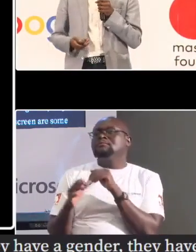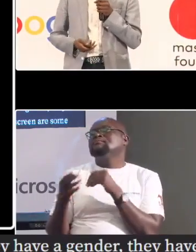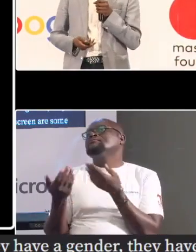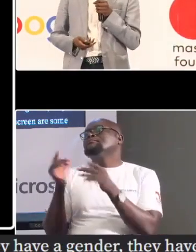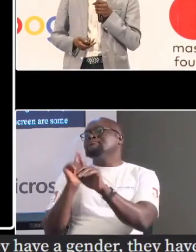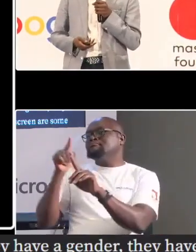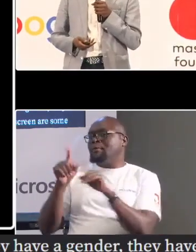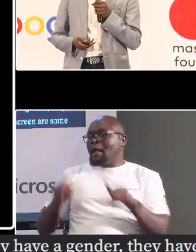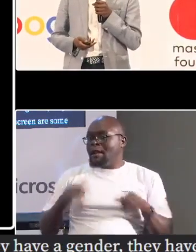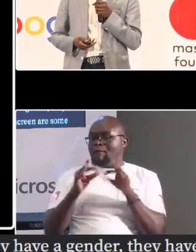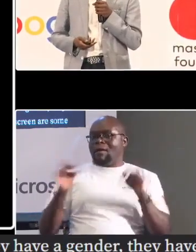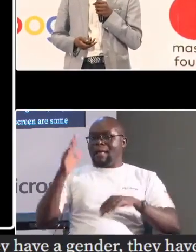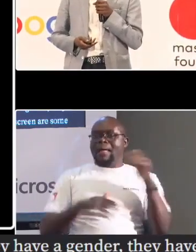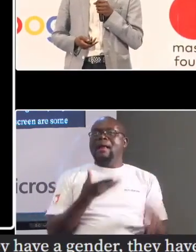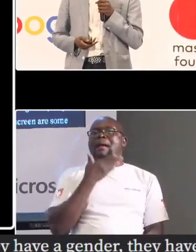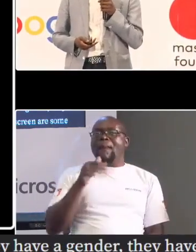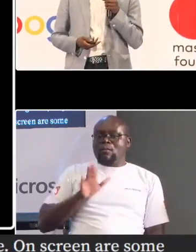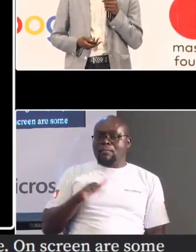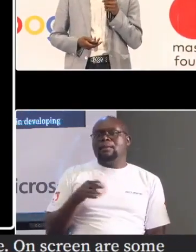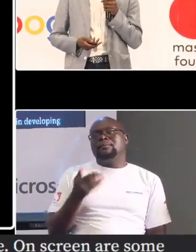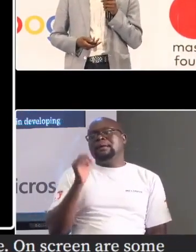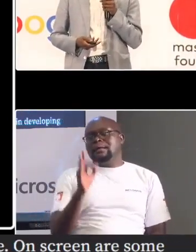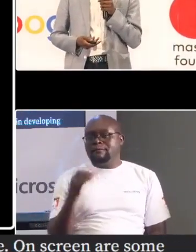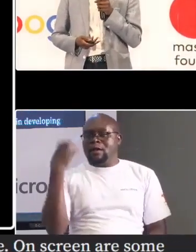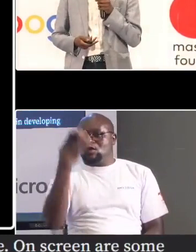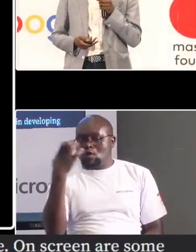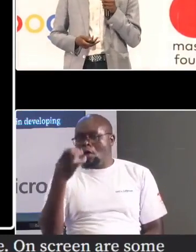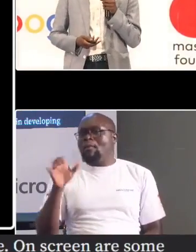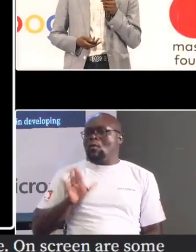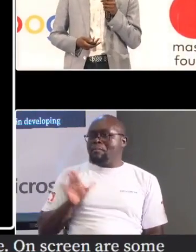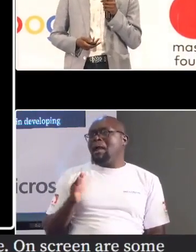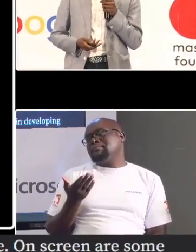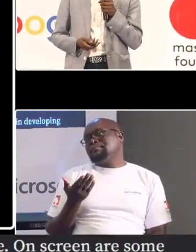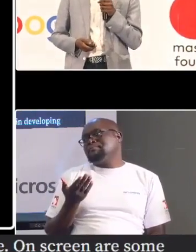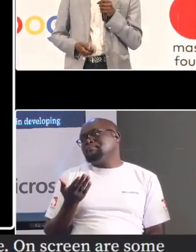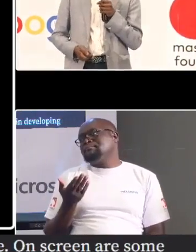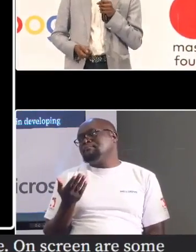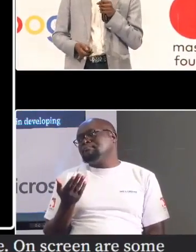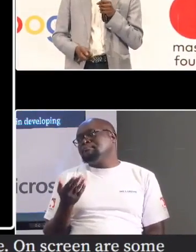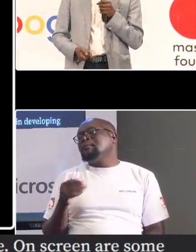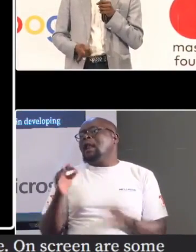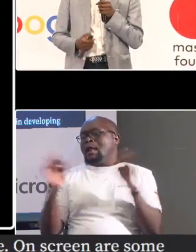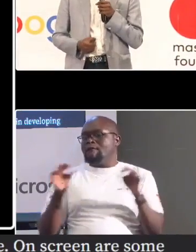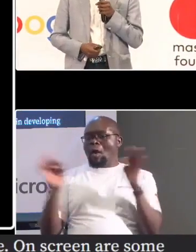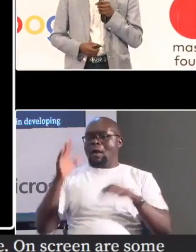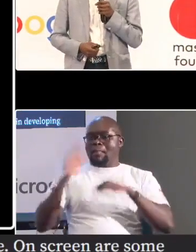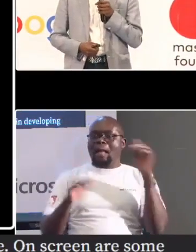to live longer than men. So if you're in Europe, become a woman and move to France because they live the